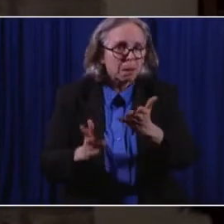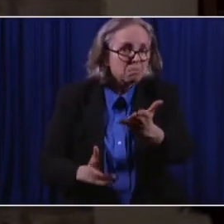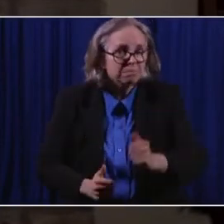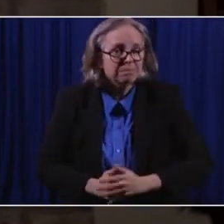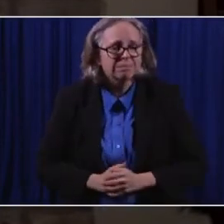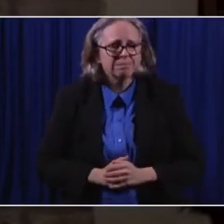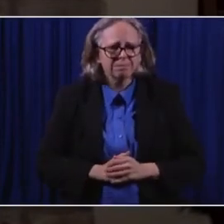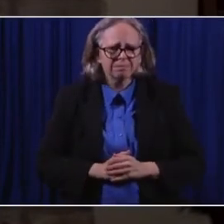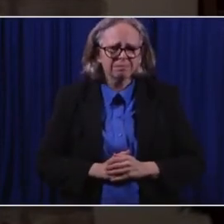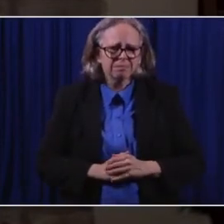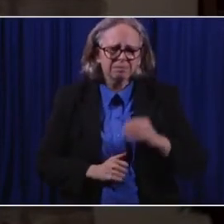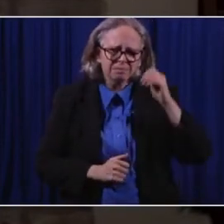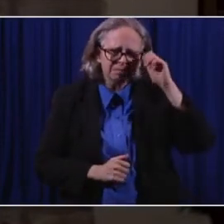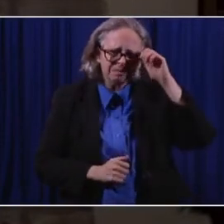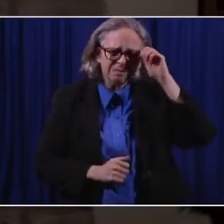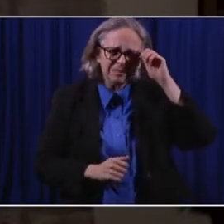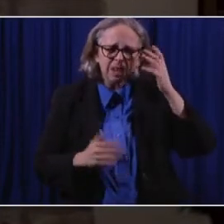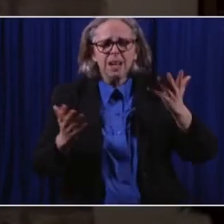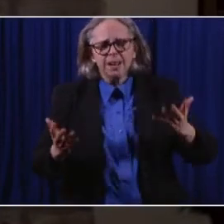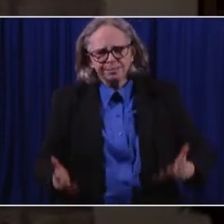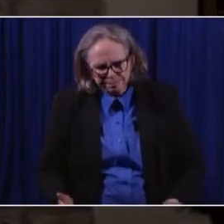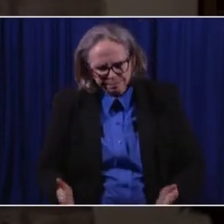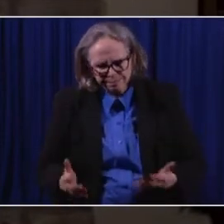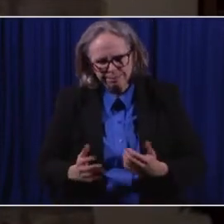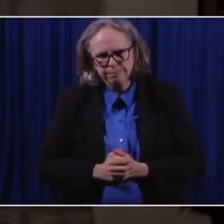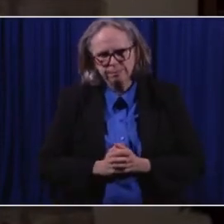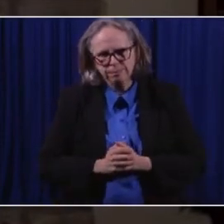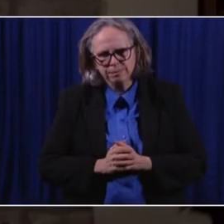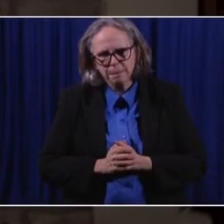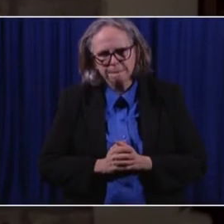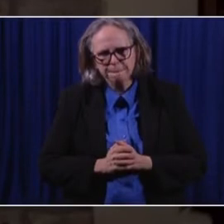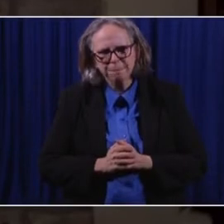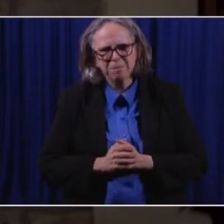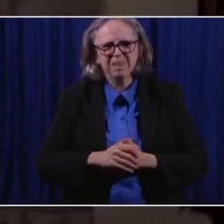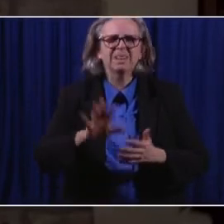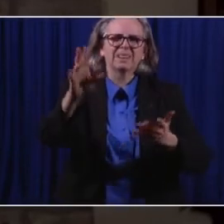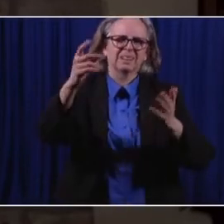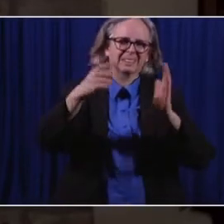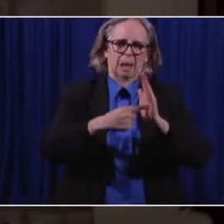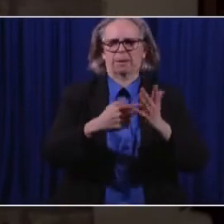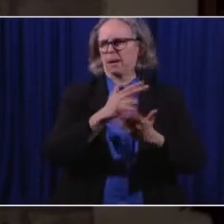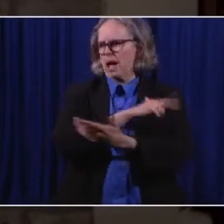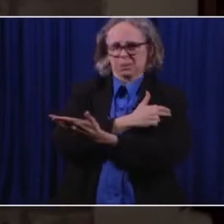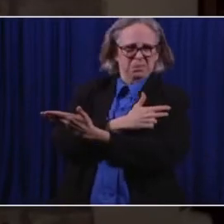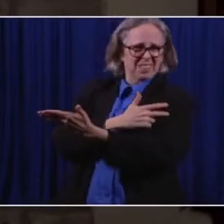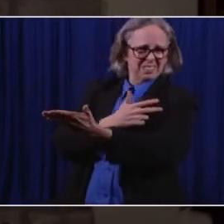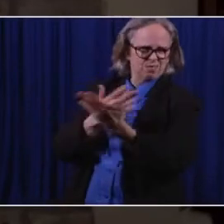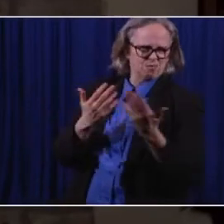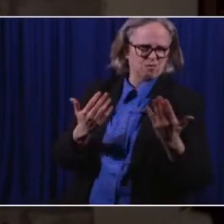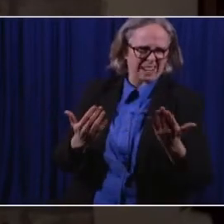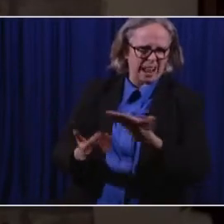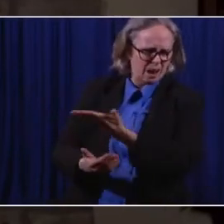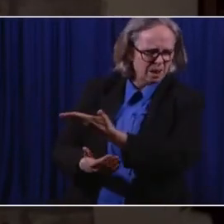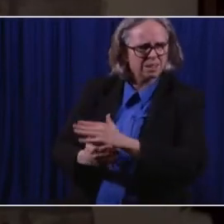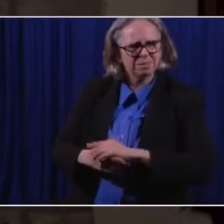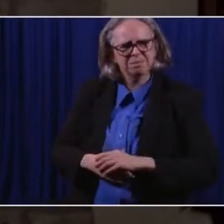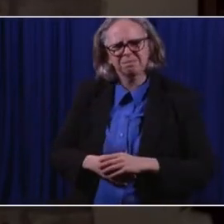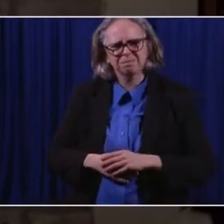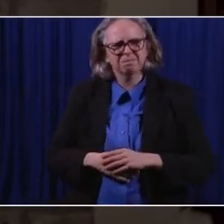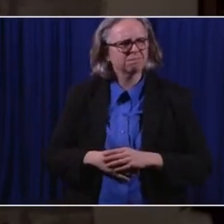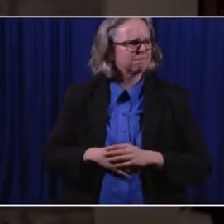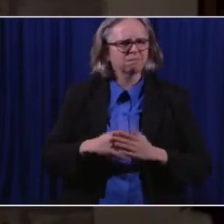part of it is if you look at the hospitals, for example, you'll have a hospital that sets up a day when they're supposed to